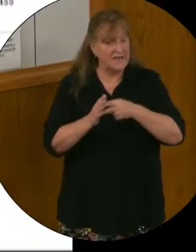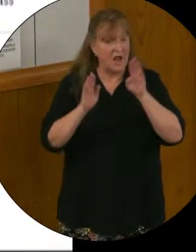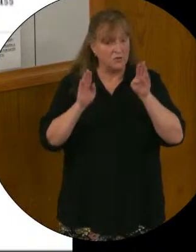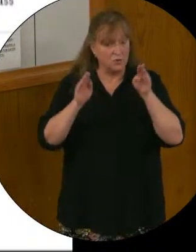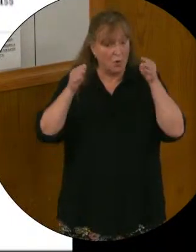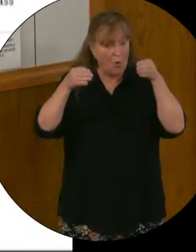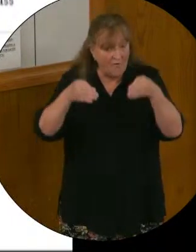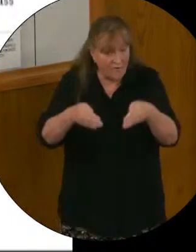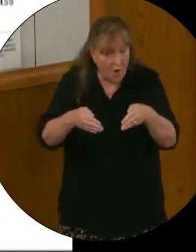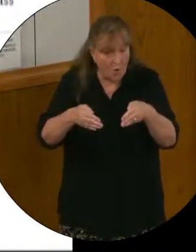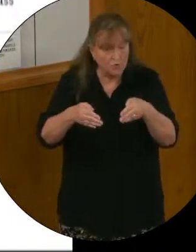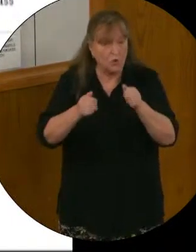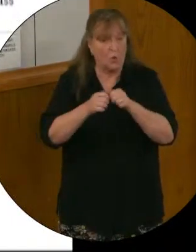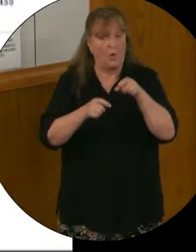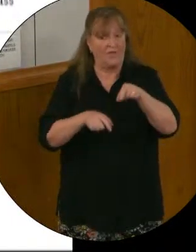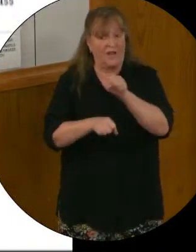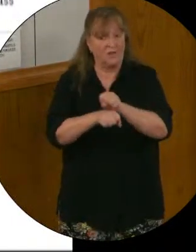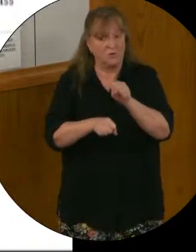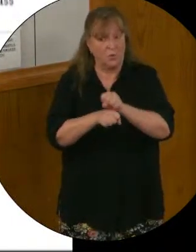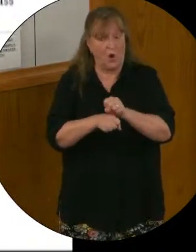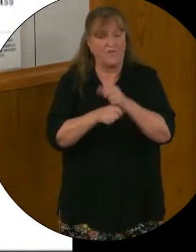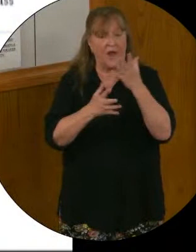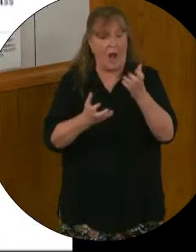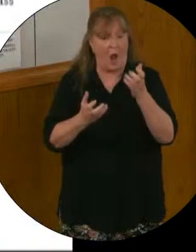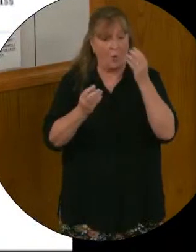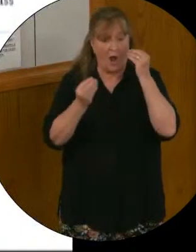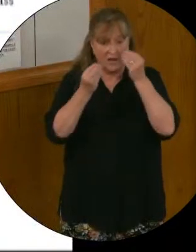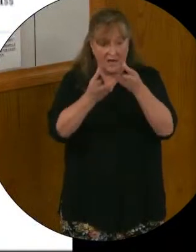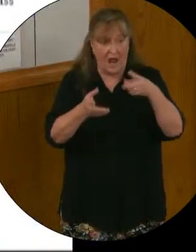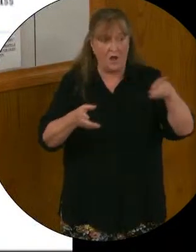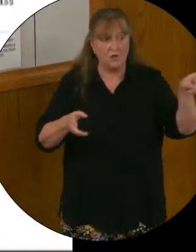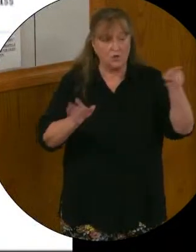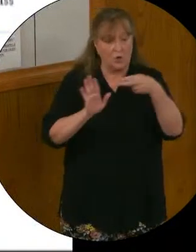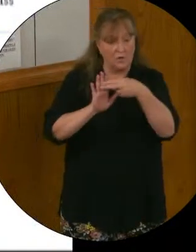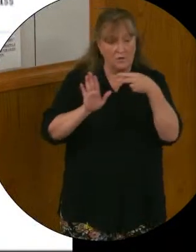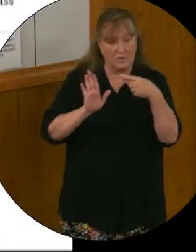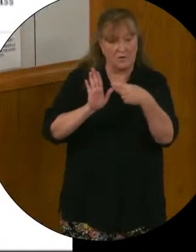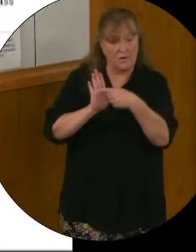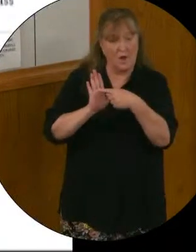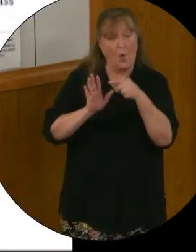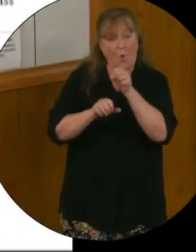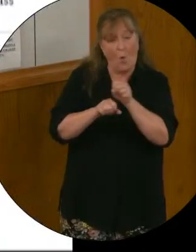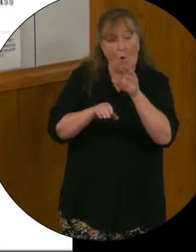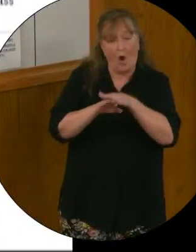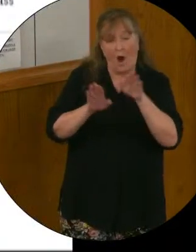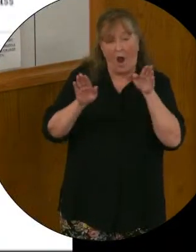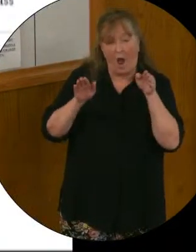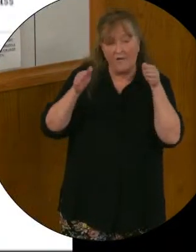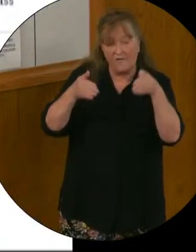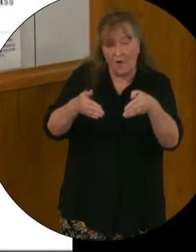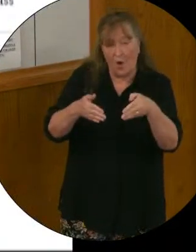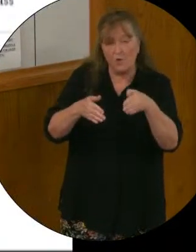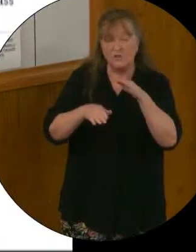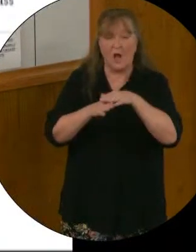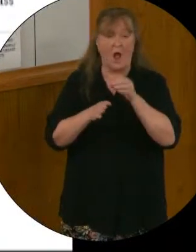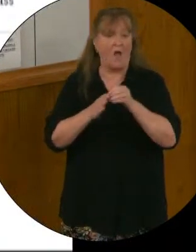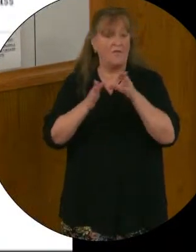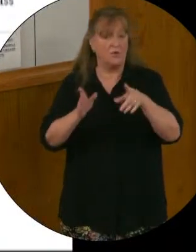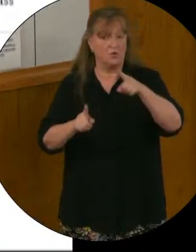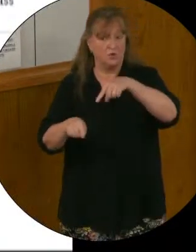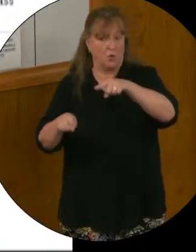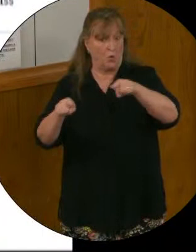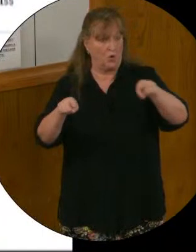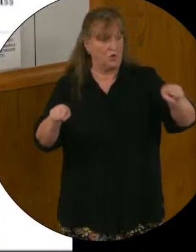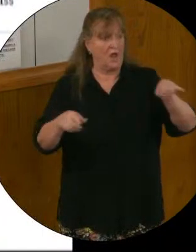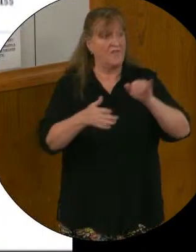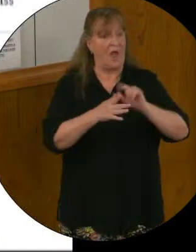focus, though, with this work that I wanted to highlight, where we're working on focusing on the students that